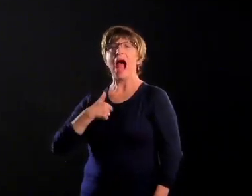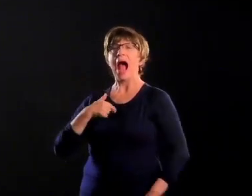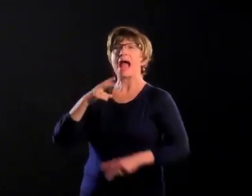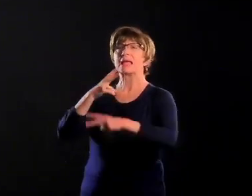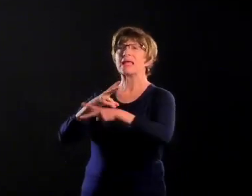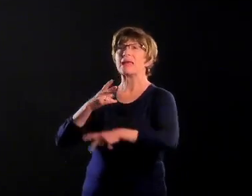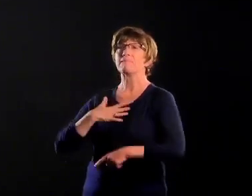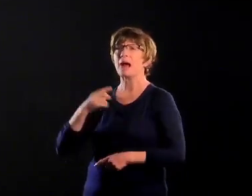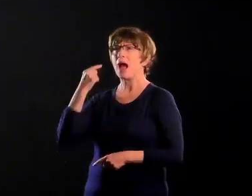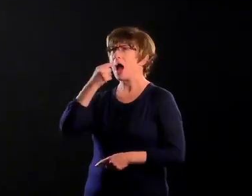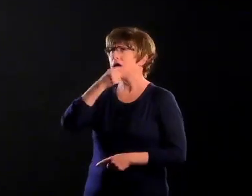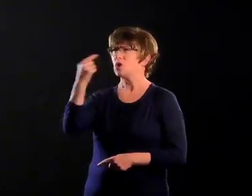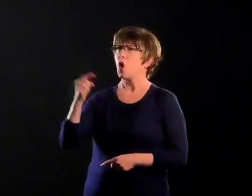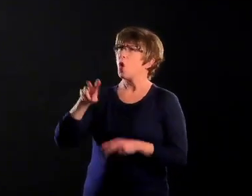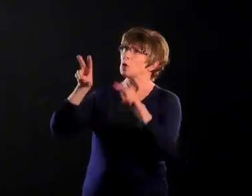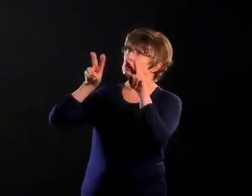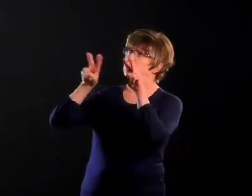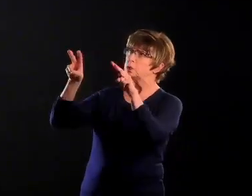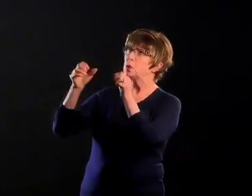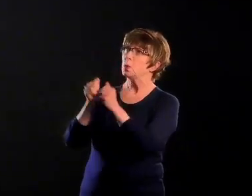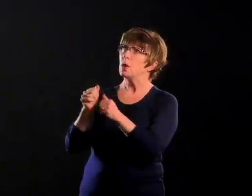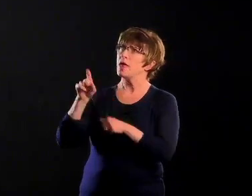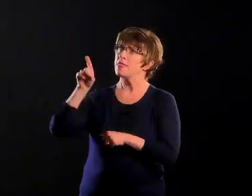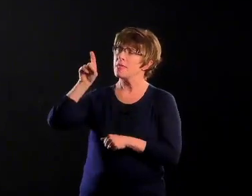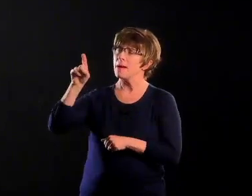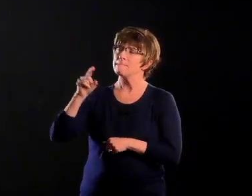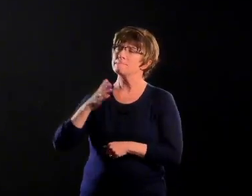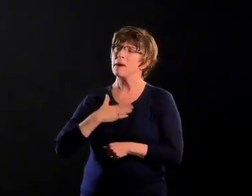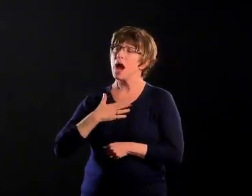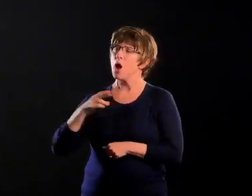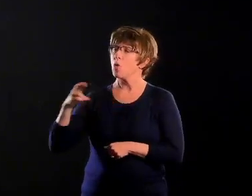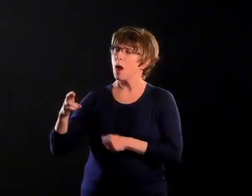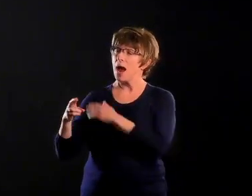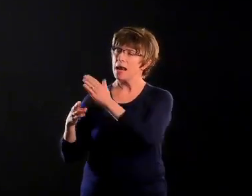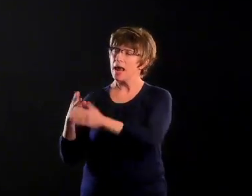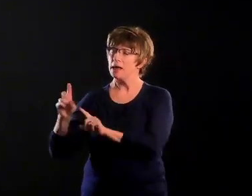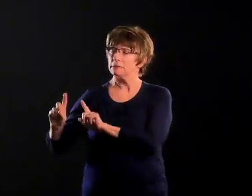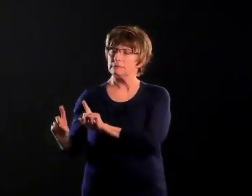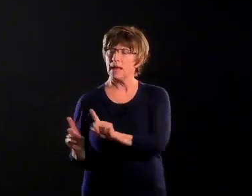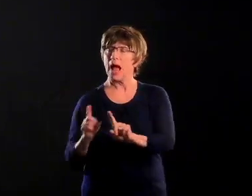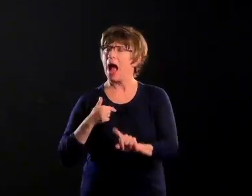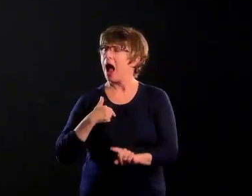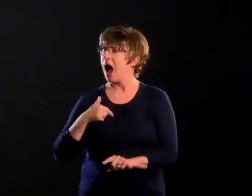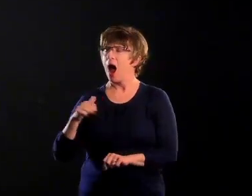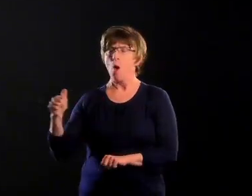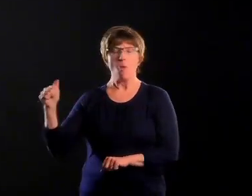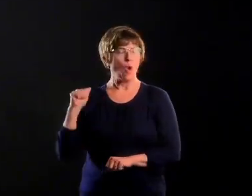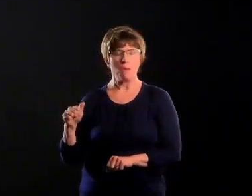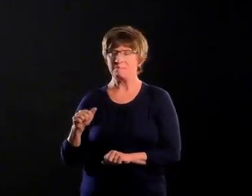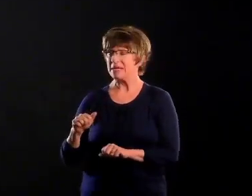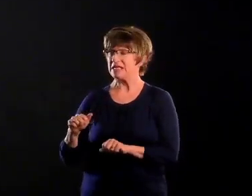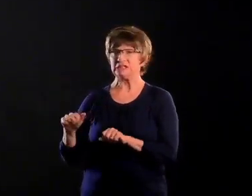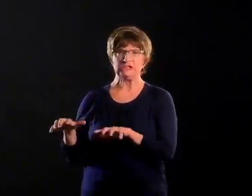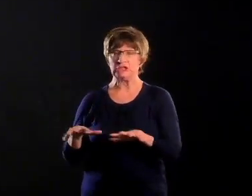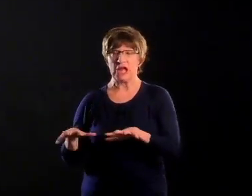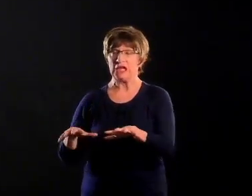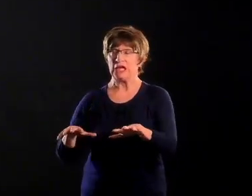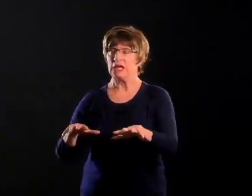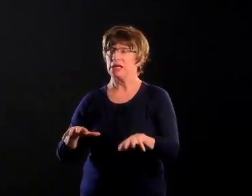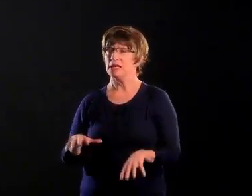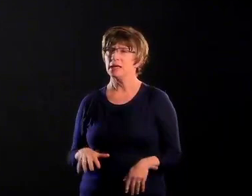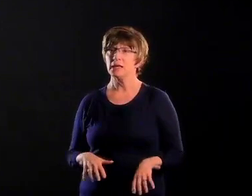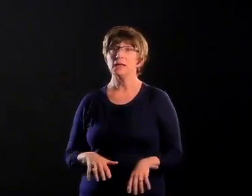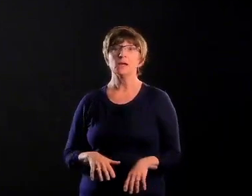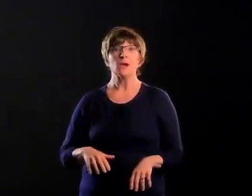On the Lord, with him at my right hand, I will not be shaken. And church family, I want to remind